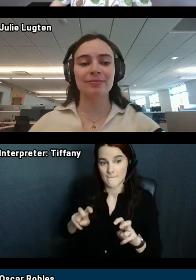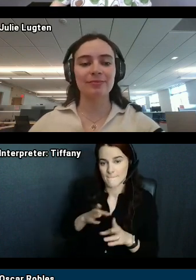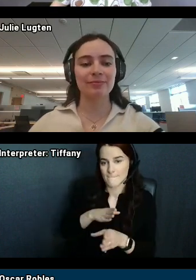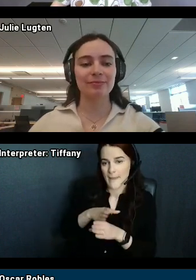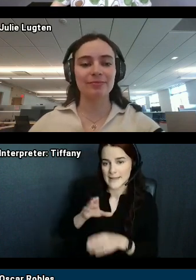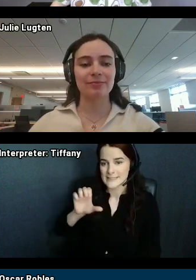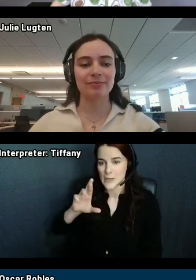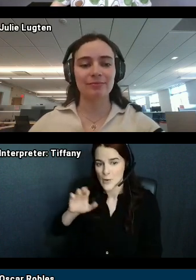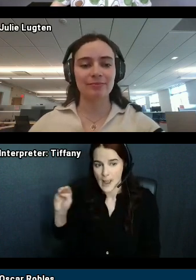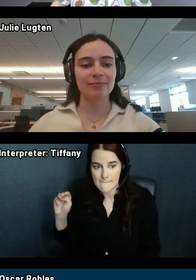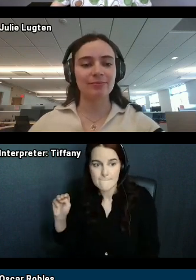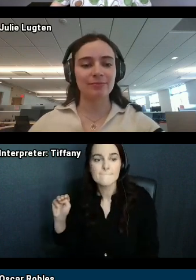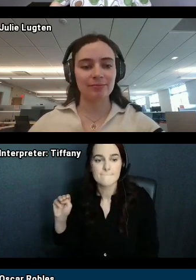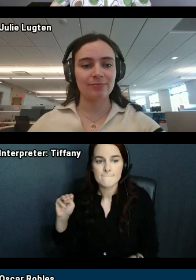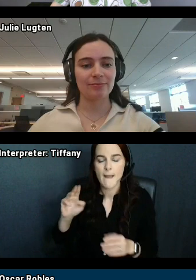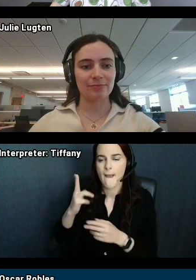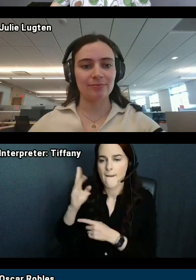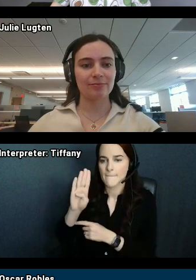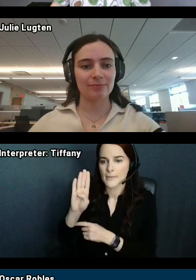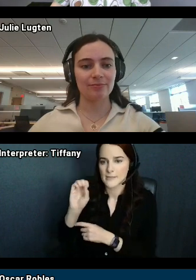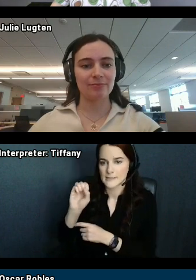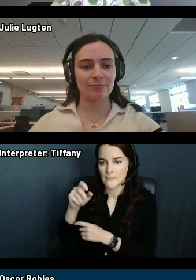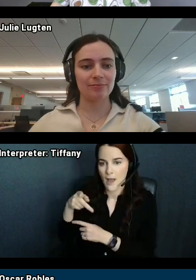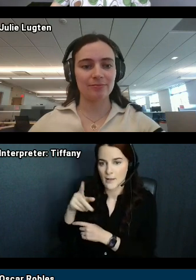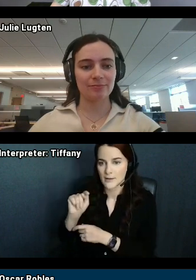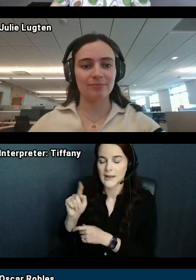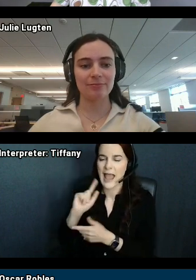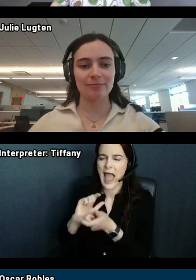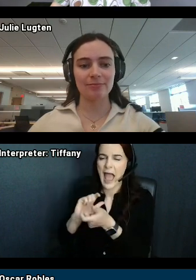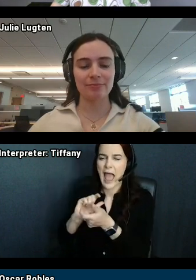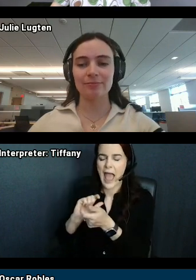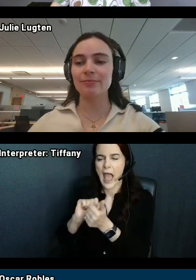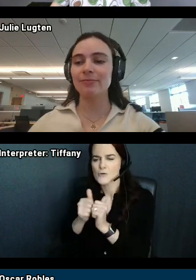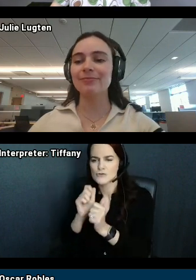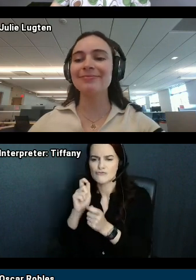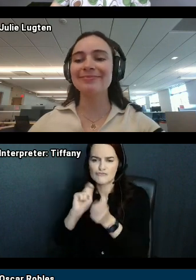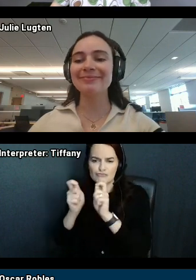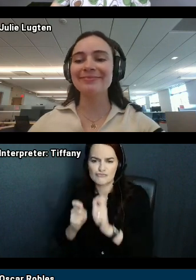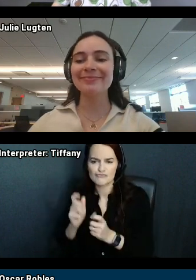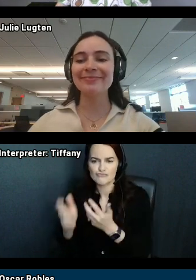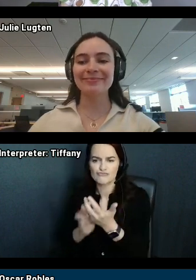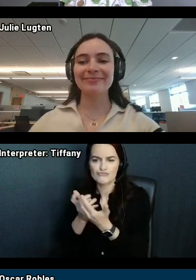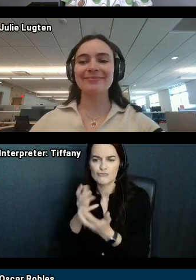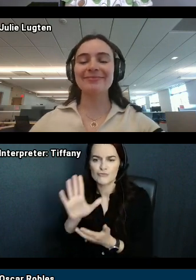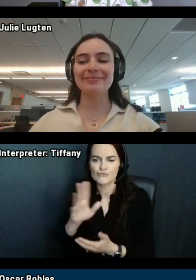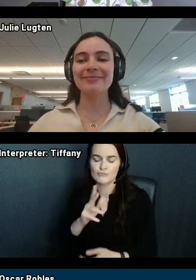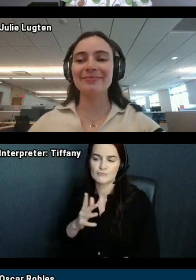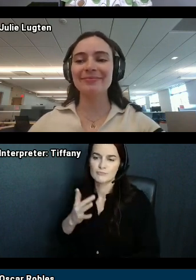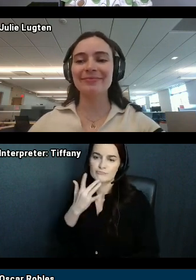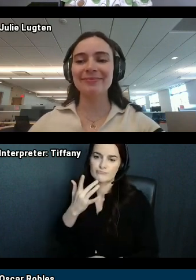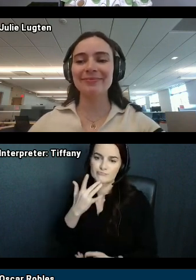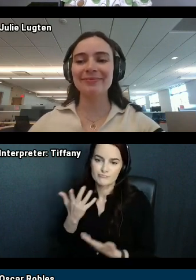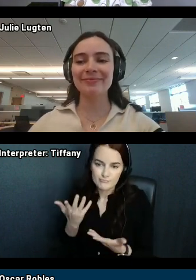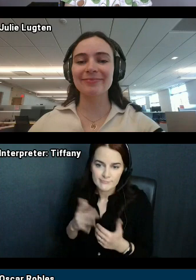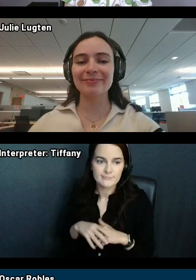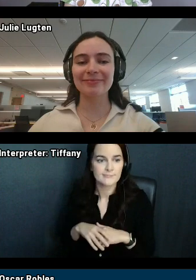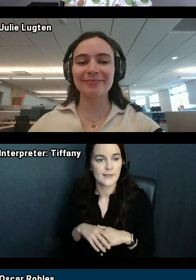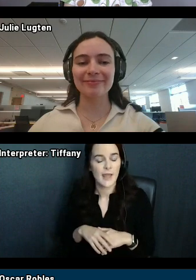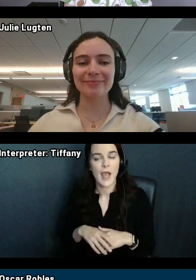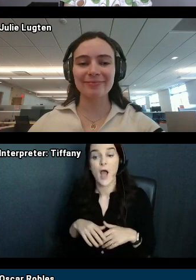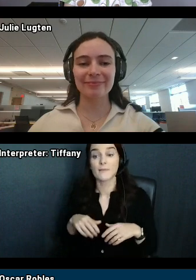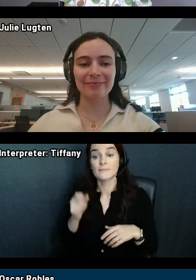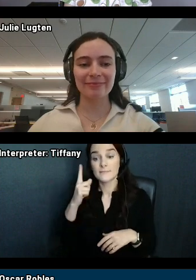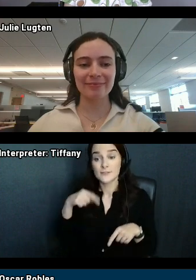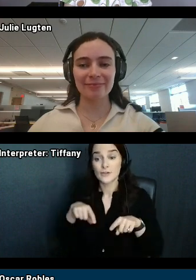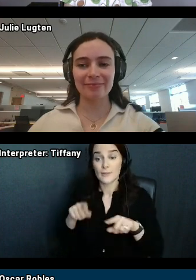how to customize that. I will warn you that when I put this presentation together, I noticed that a lot of things that we're showing are